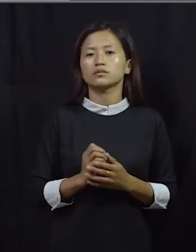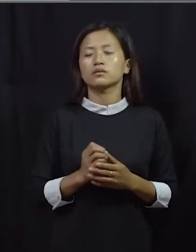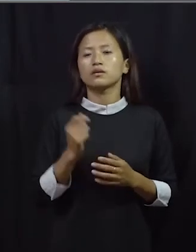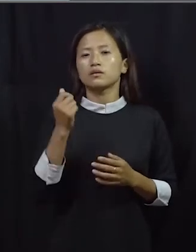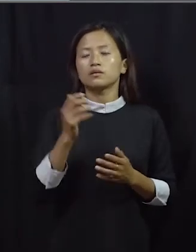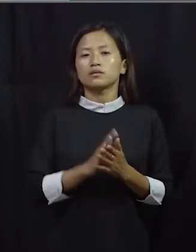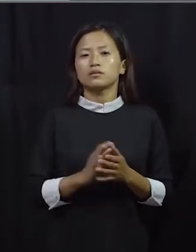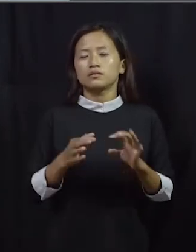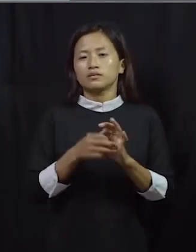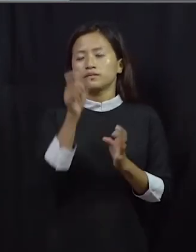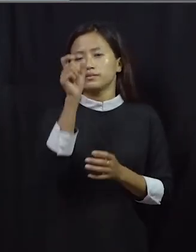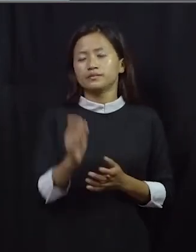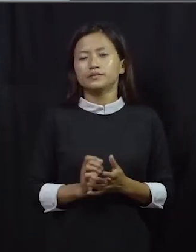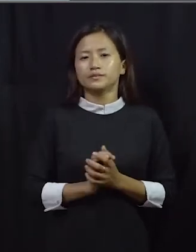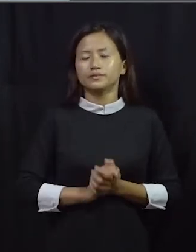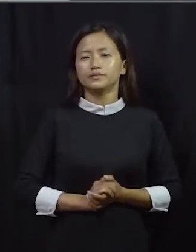the partners